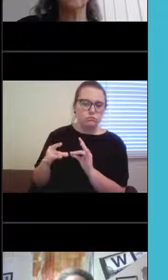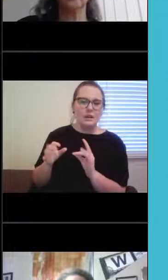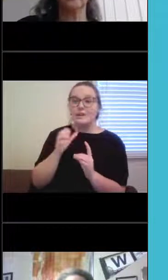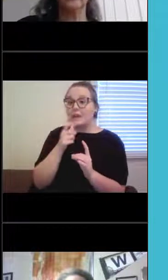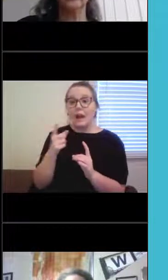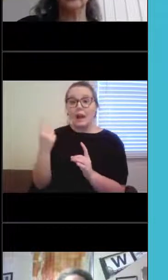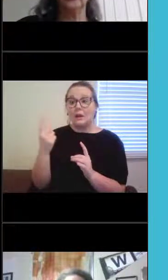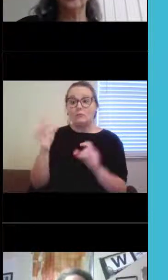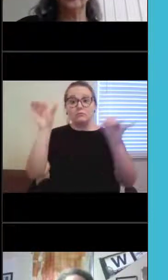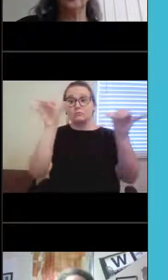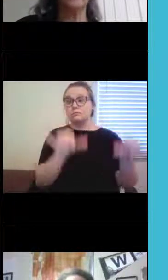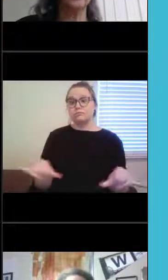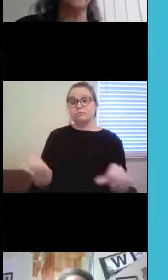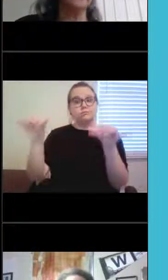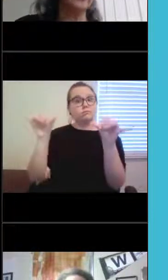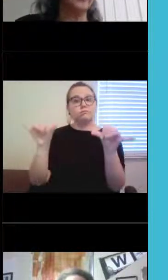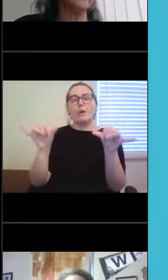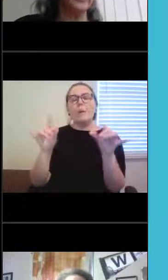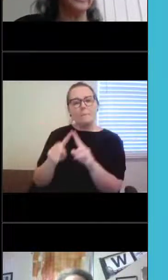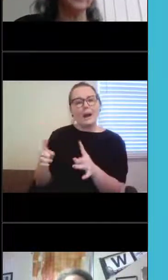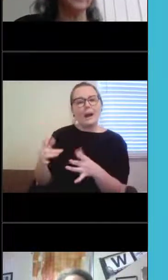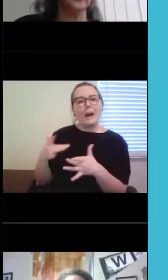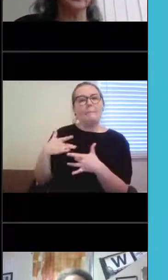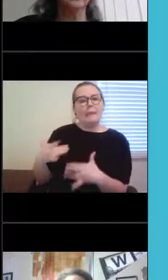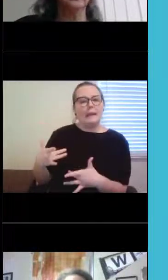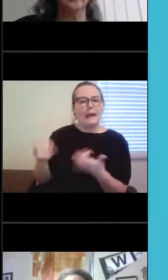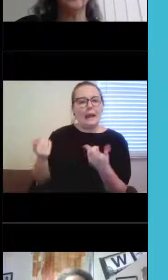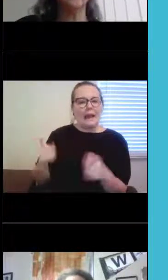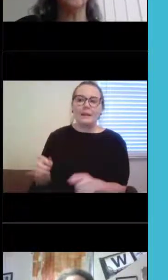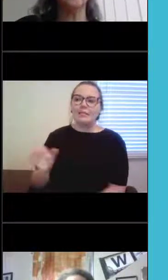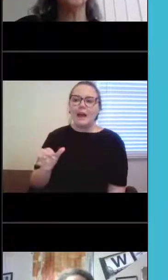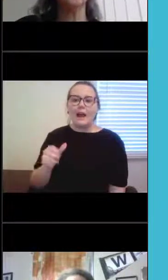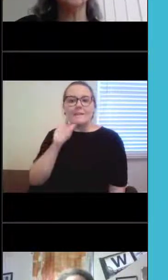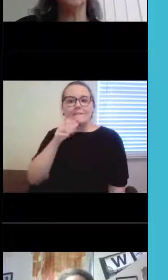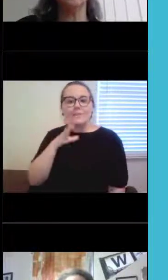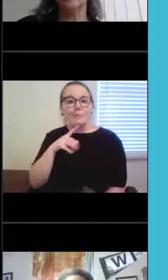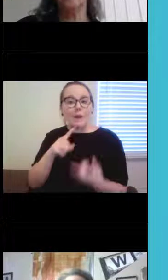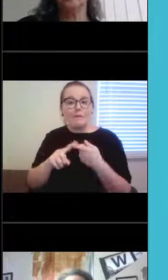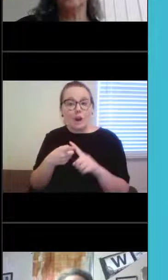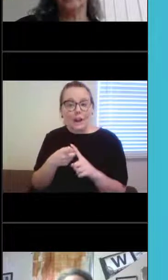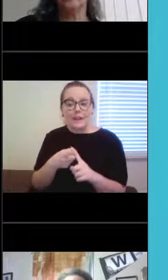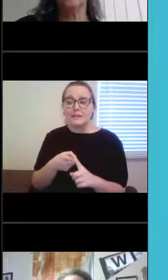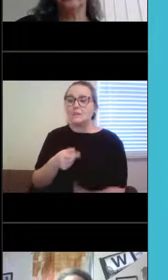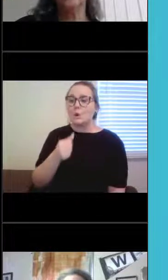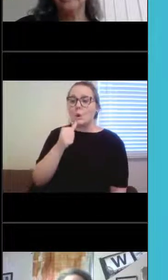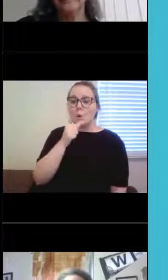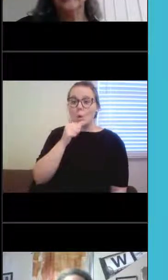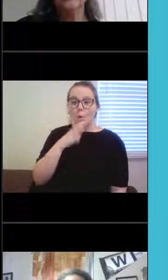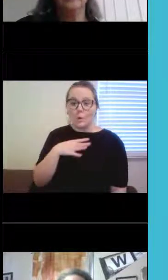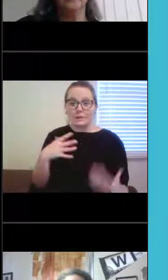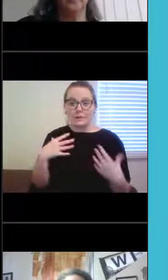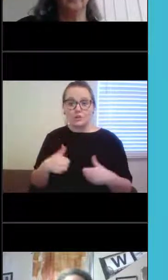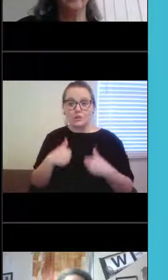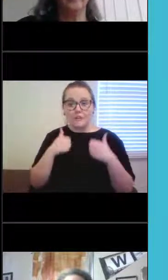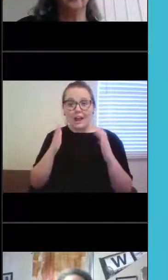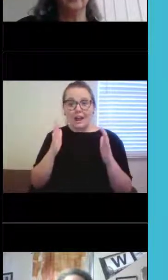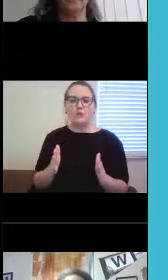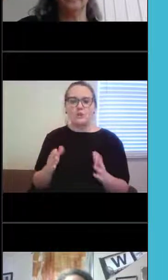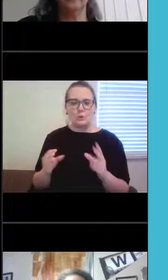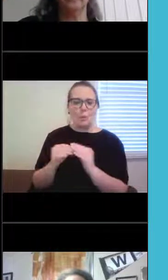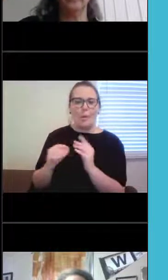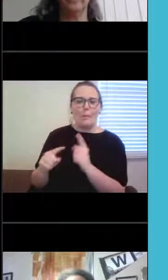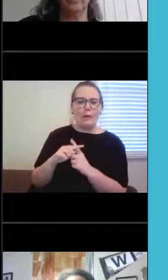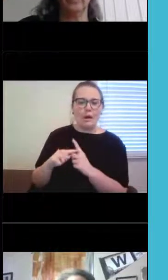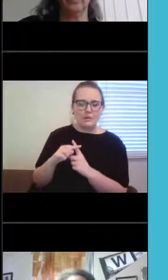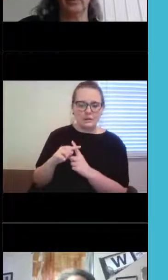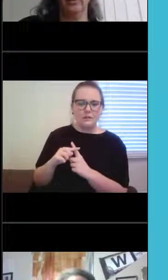uniformly, but is more likely to. Particular female friends for women survivors tend to be rated most positively in